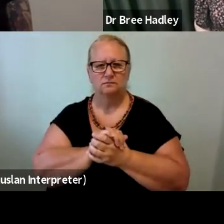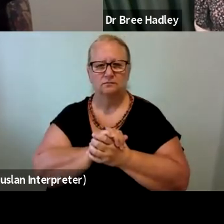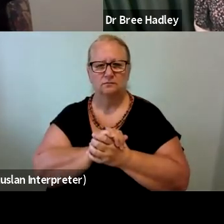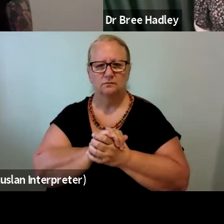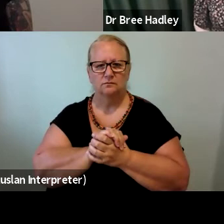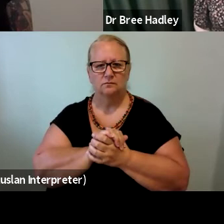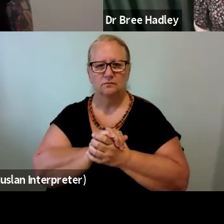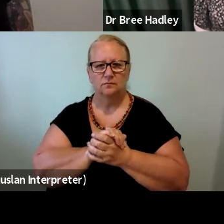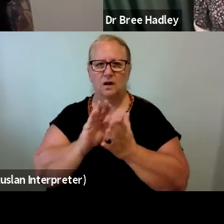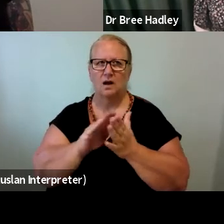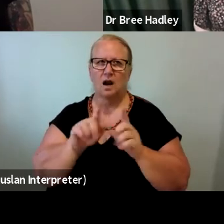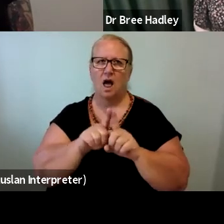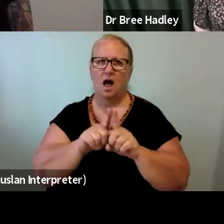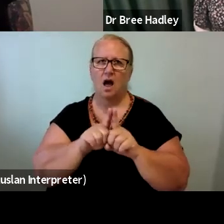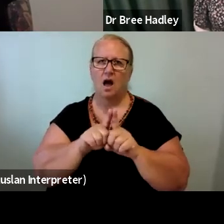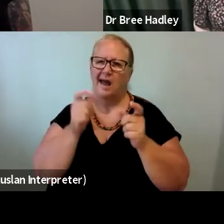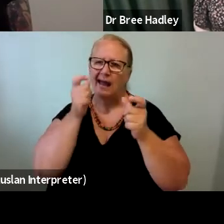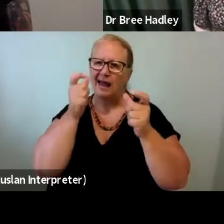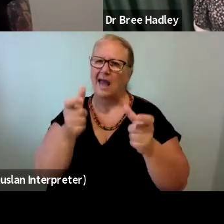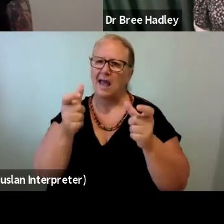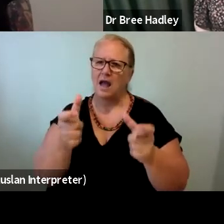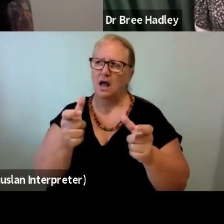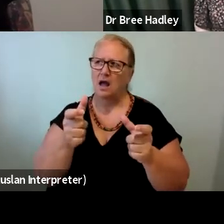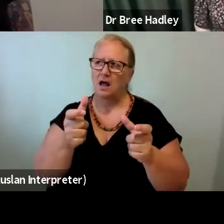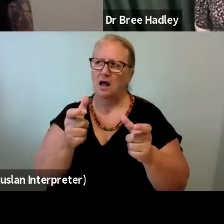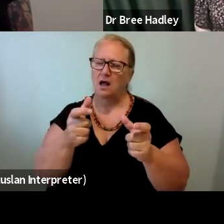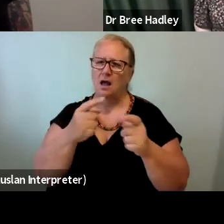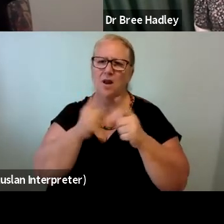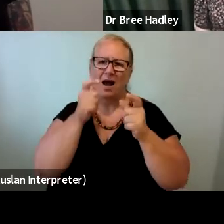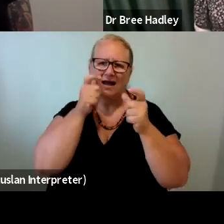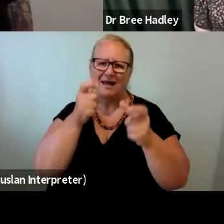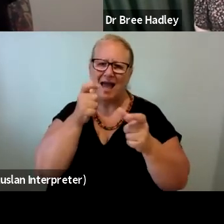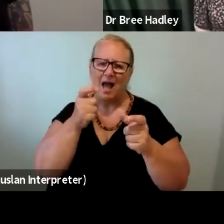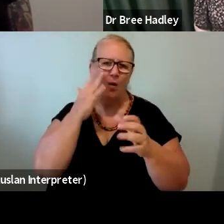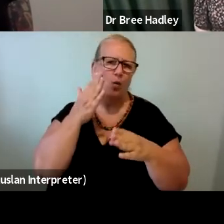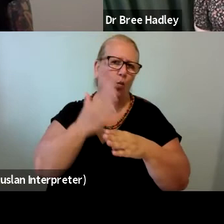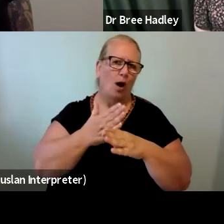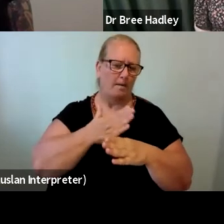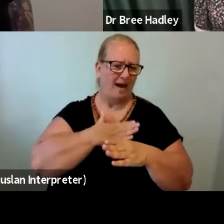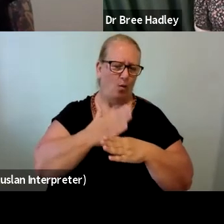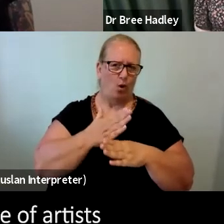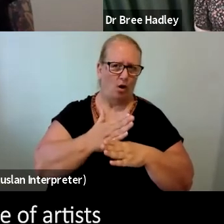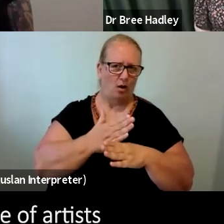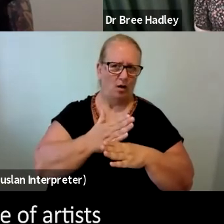think about care and centering care in the work that I do and we